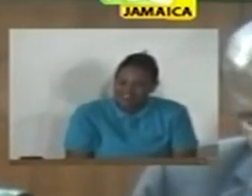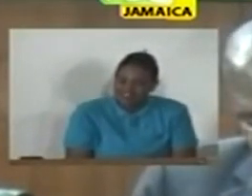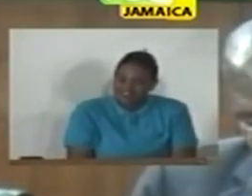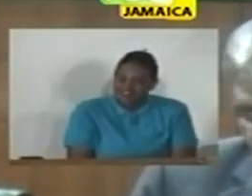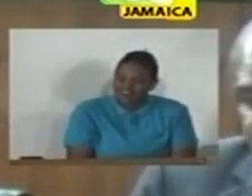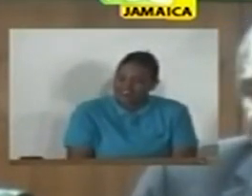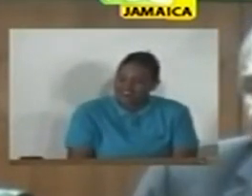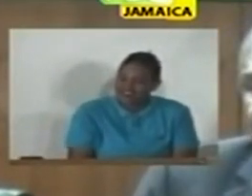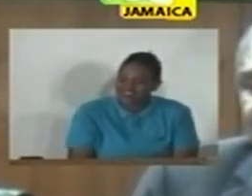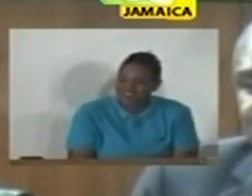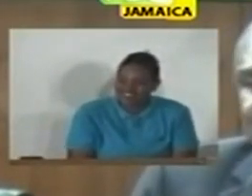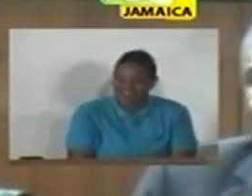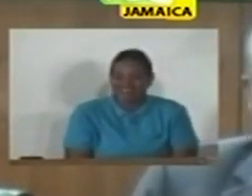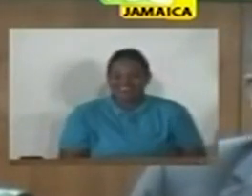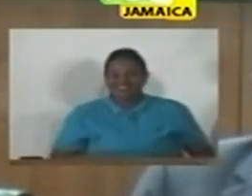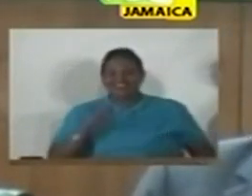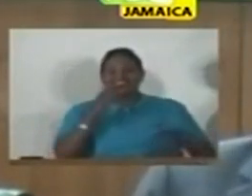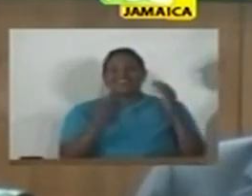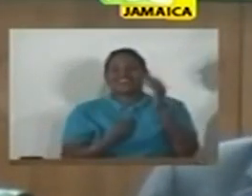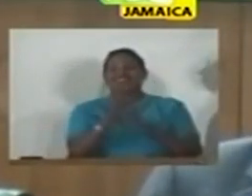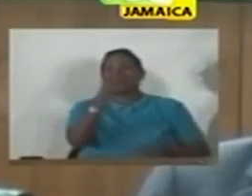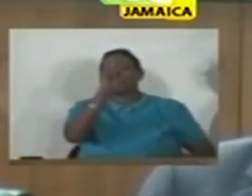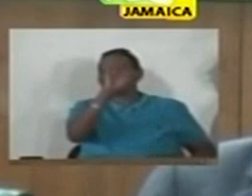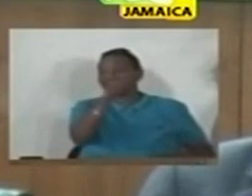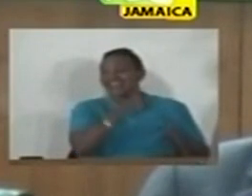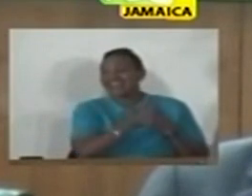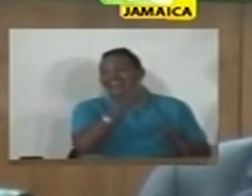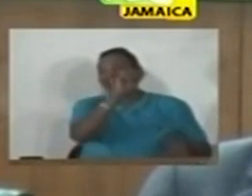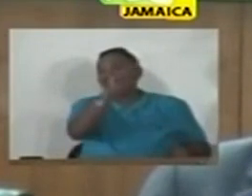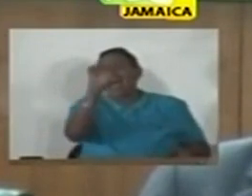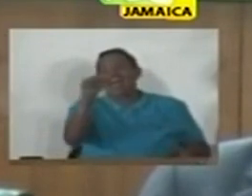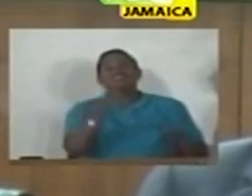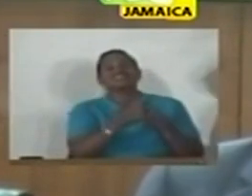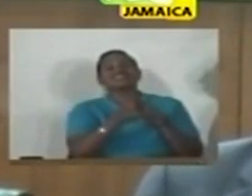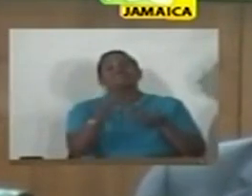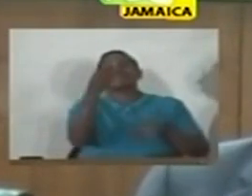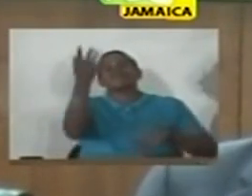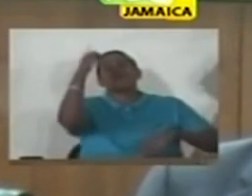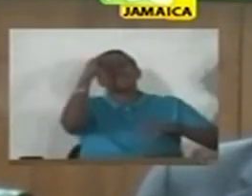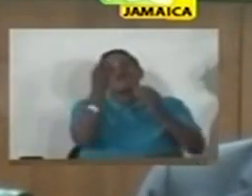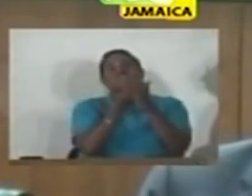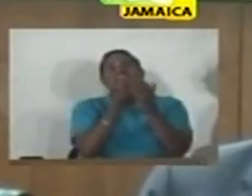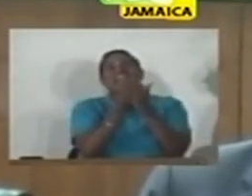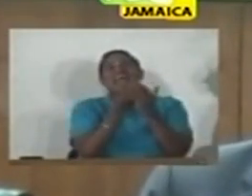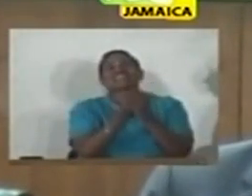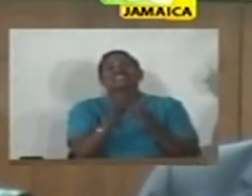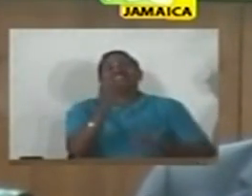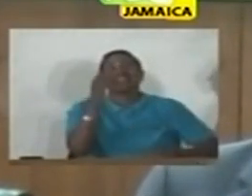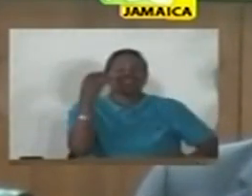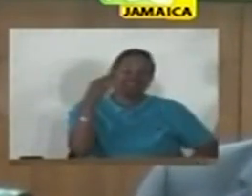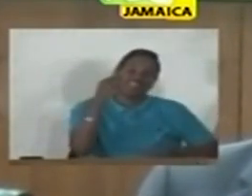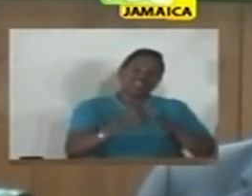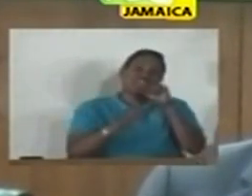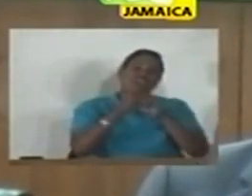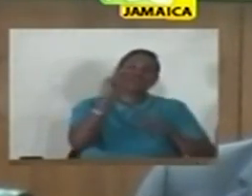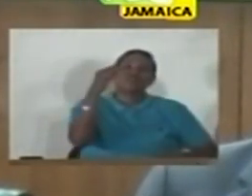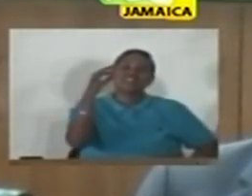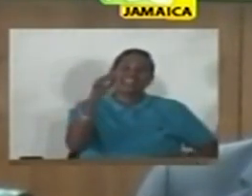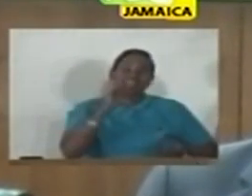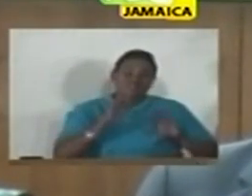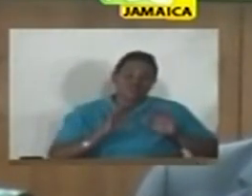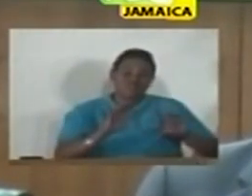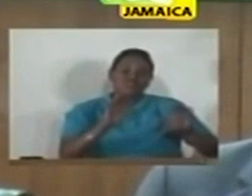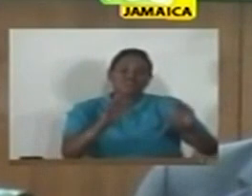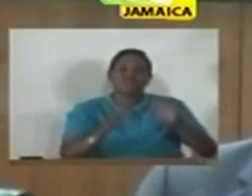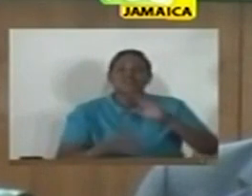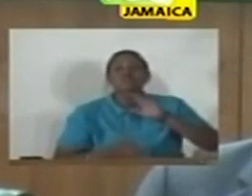the growth rate in the fund's net assets value for financial year 19 was driven primarily by